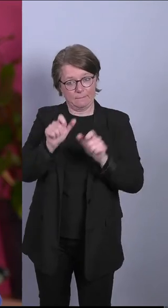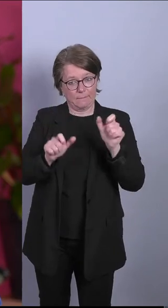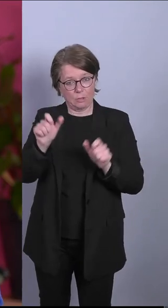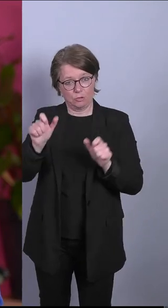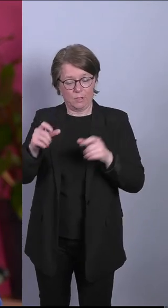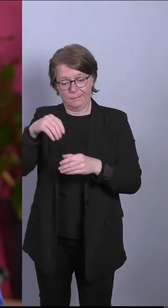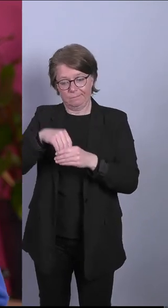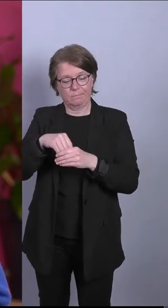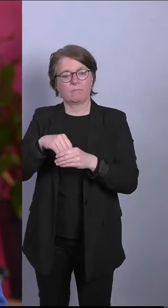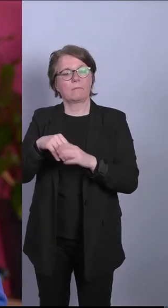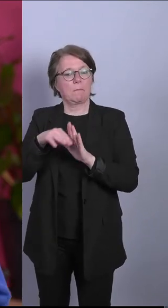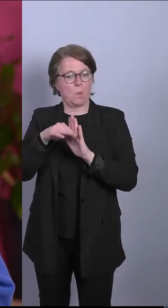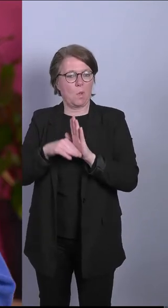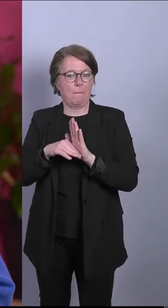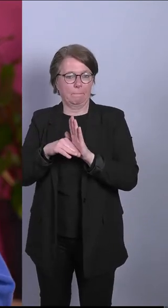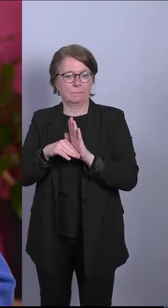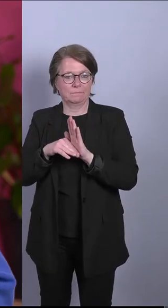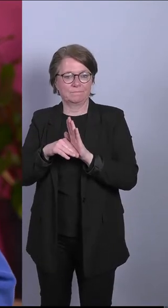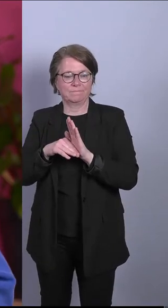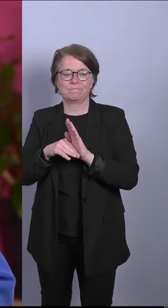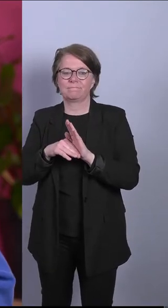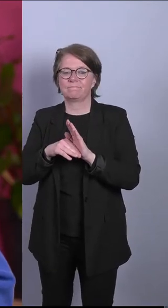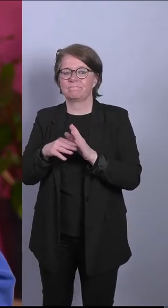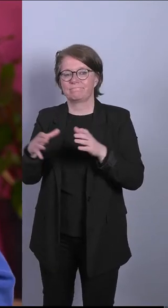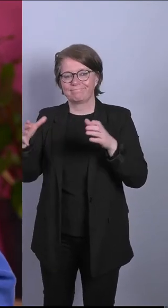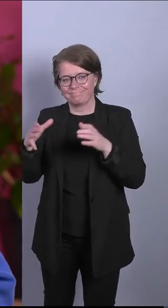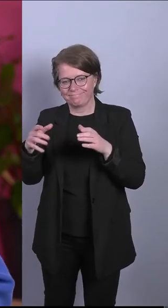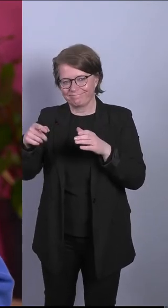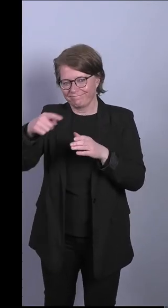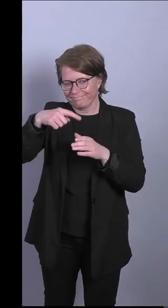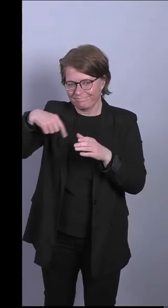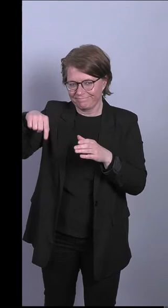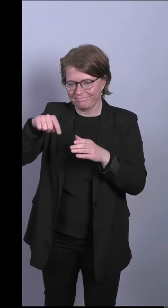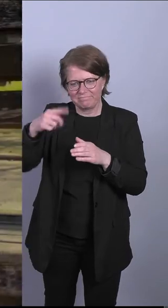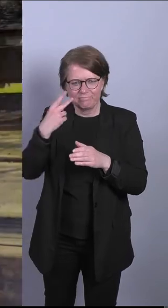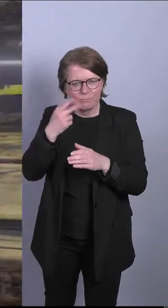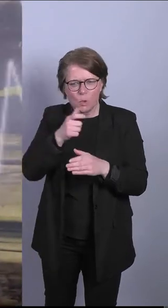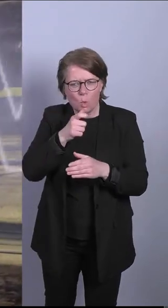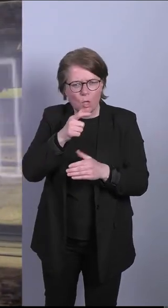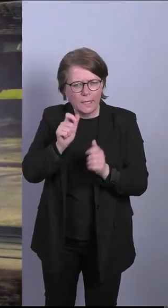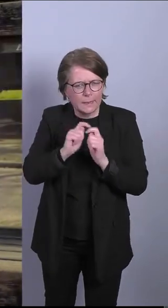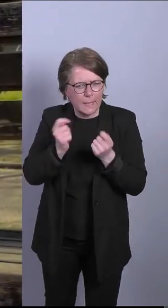together, and who managed the entire organization of all volunteers. So let's.